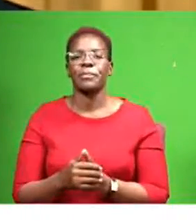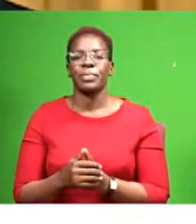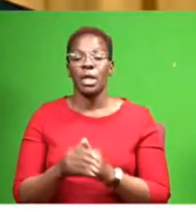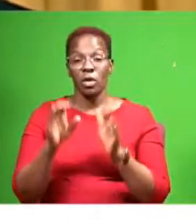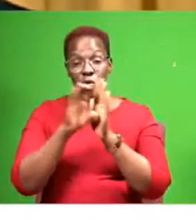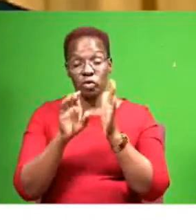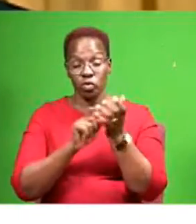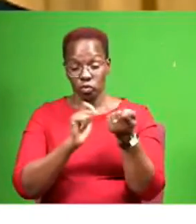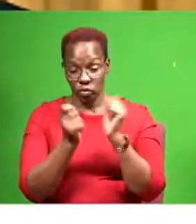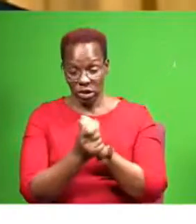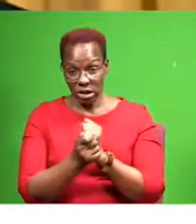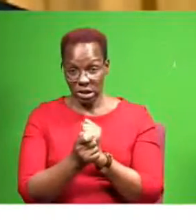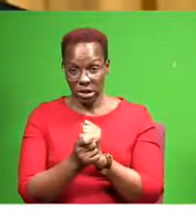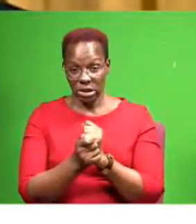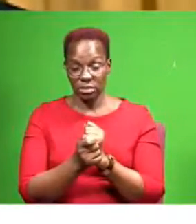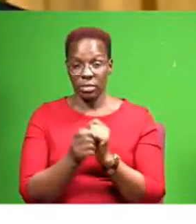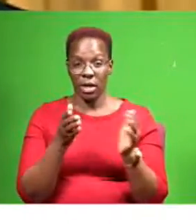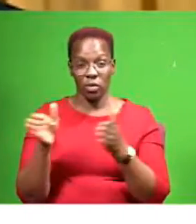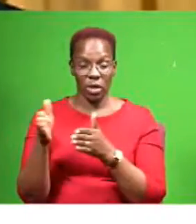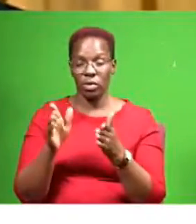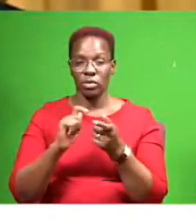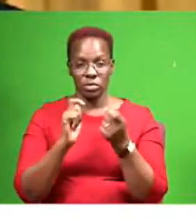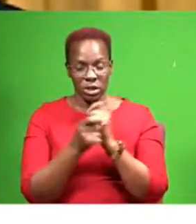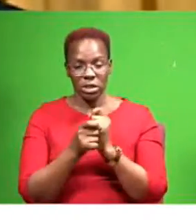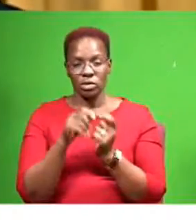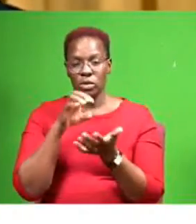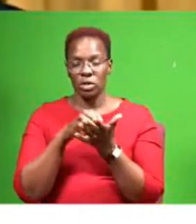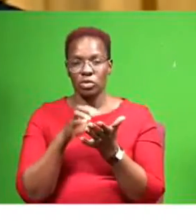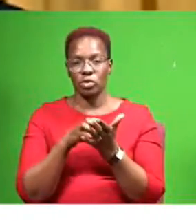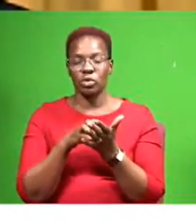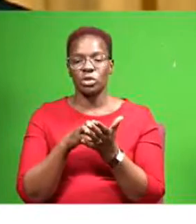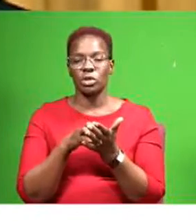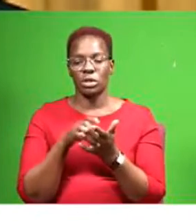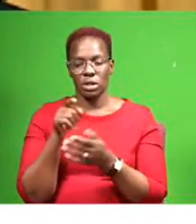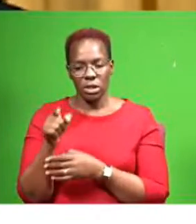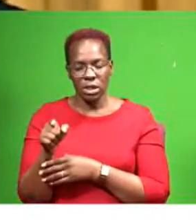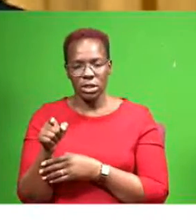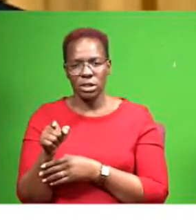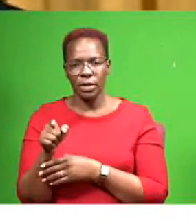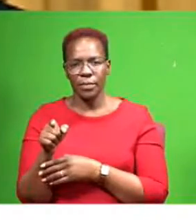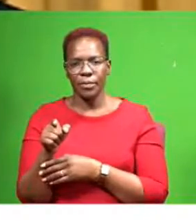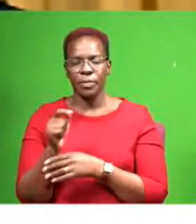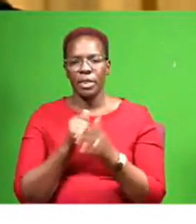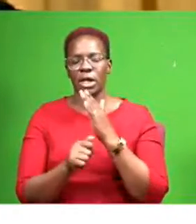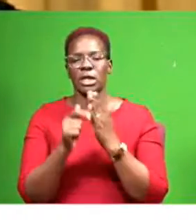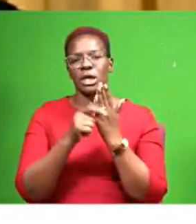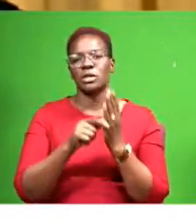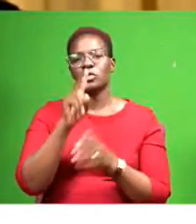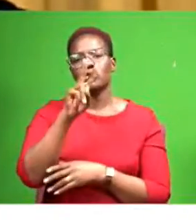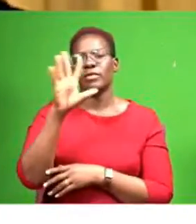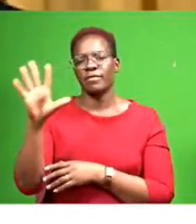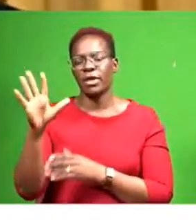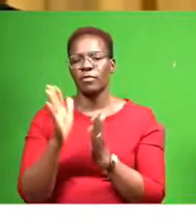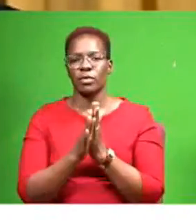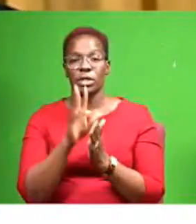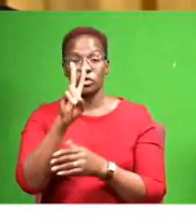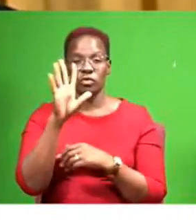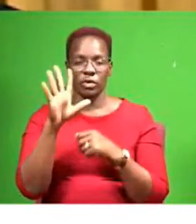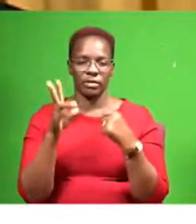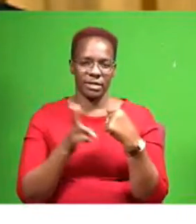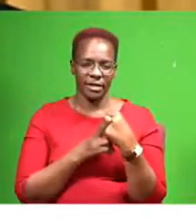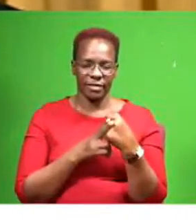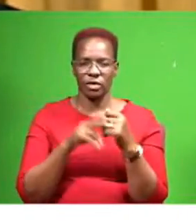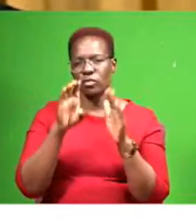Constitutional changes by means of an amendment to the Constitution falls under Article 255 and 257 of the